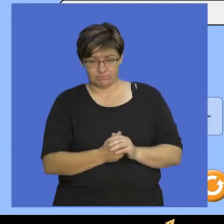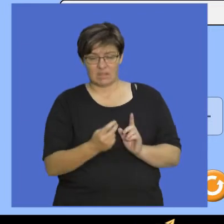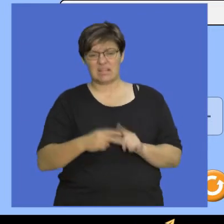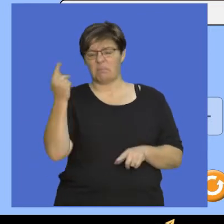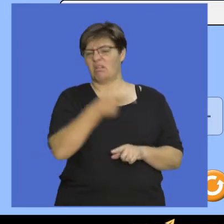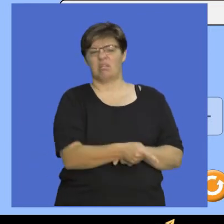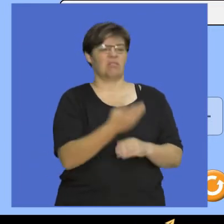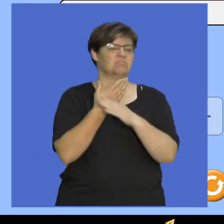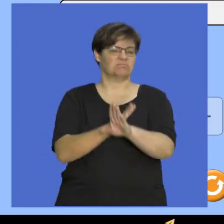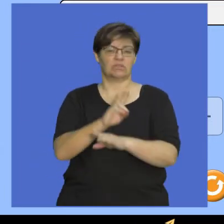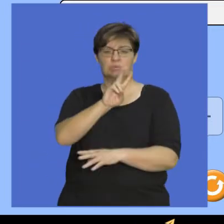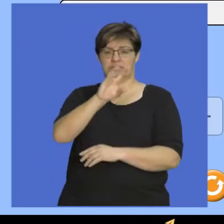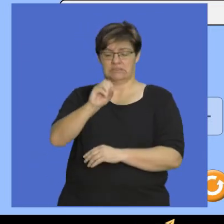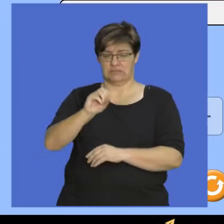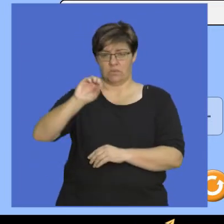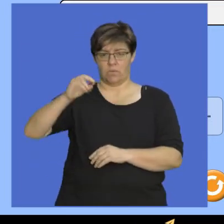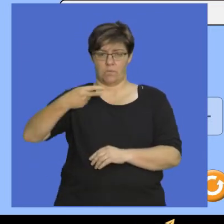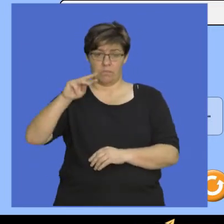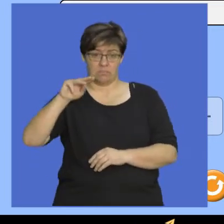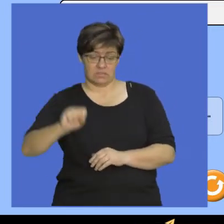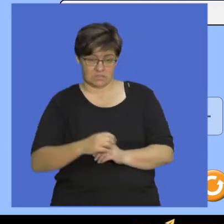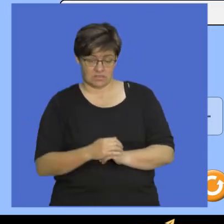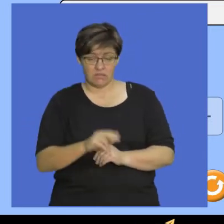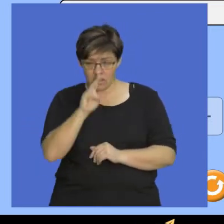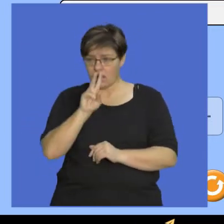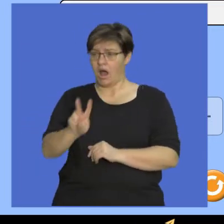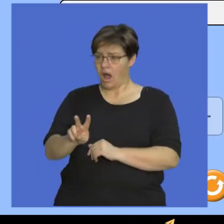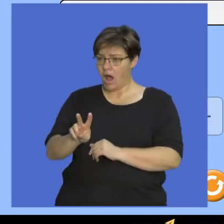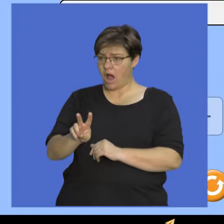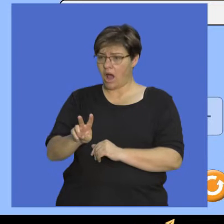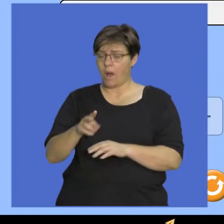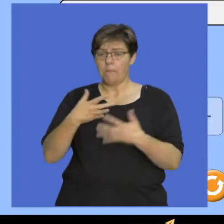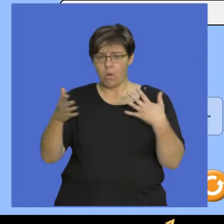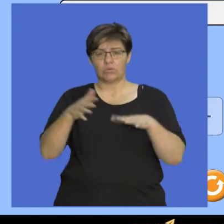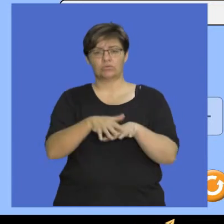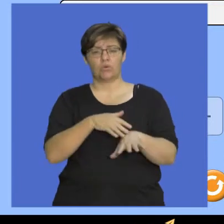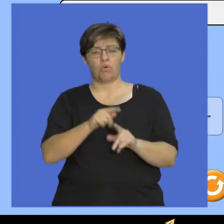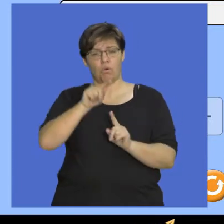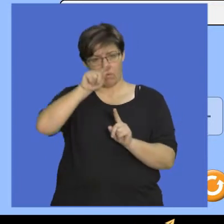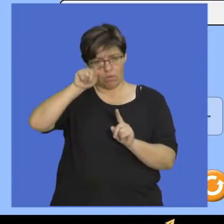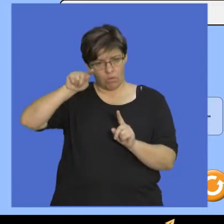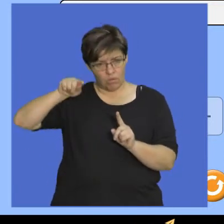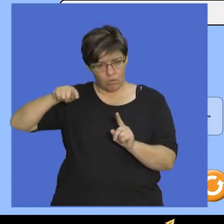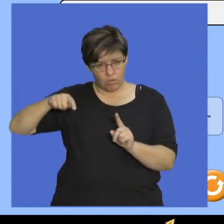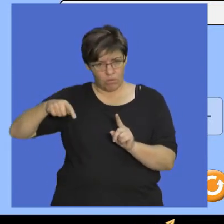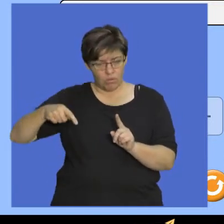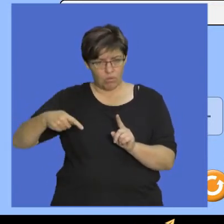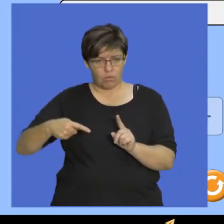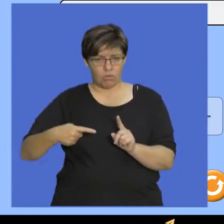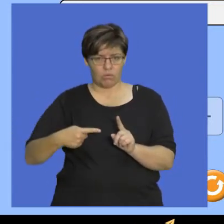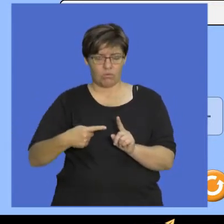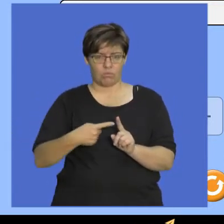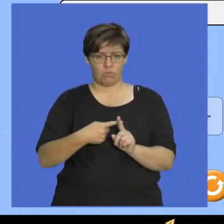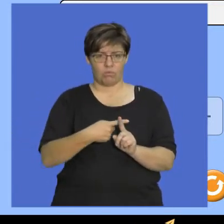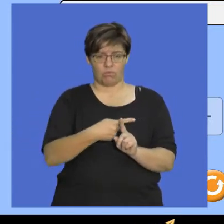that, let's say to 20, right? You can immediately tell that the current is even lesser